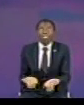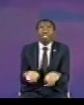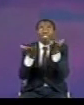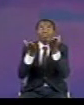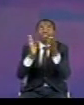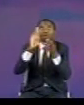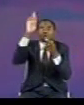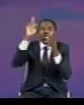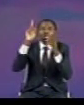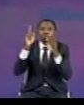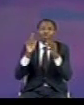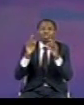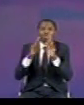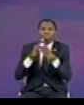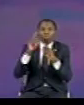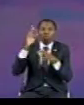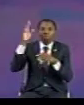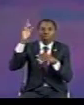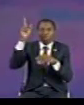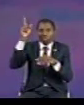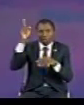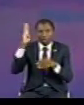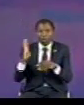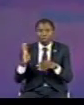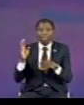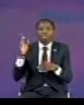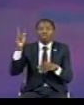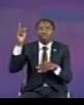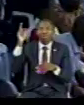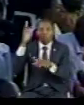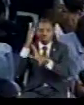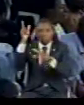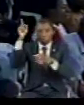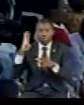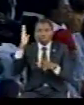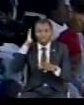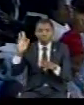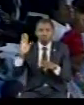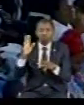God is still working, and God will intervene